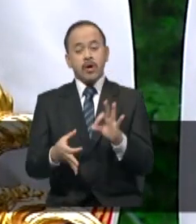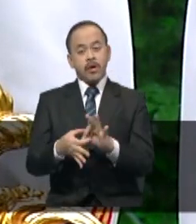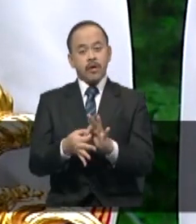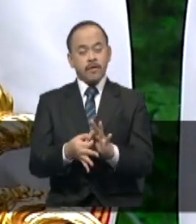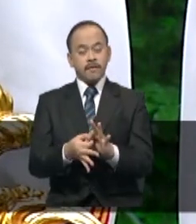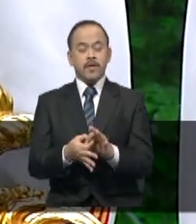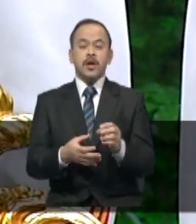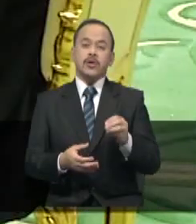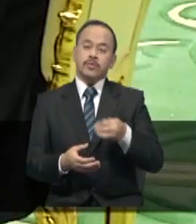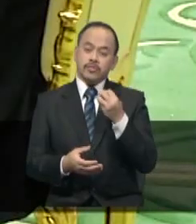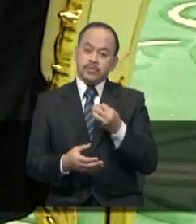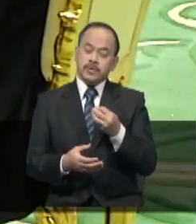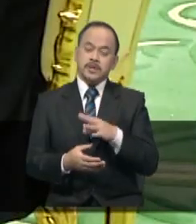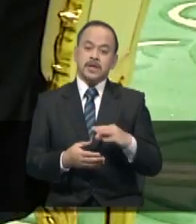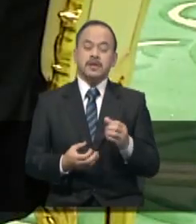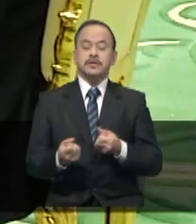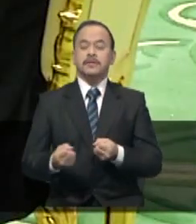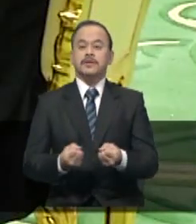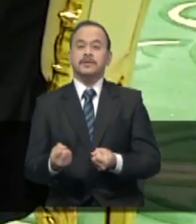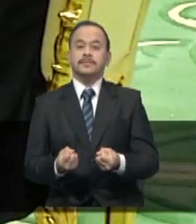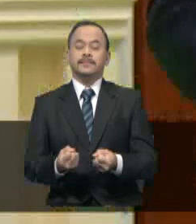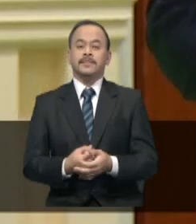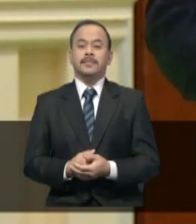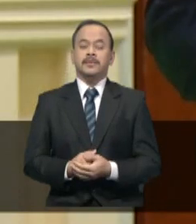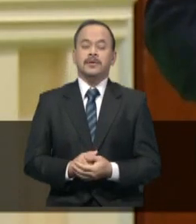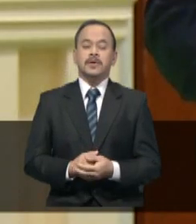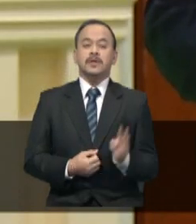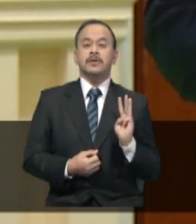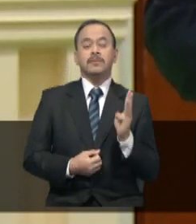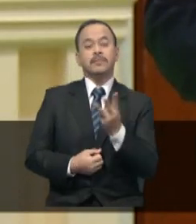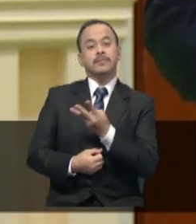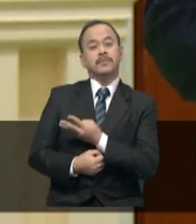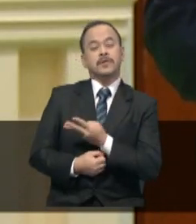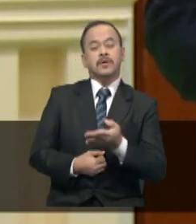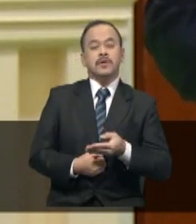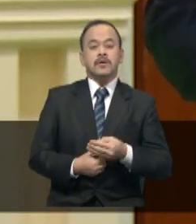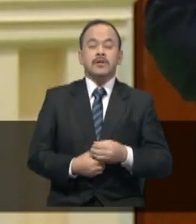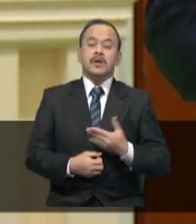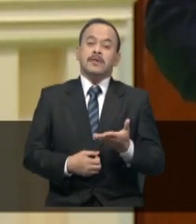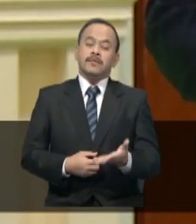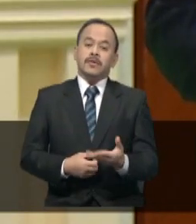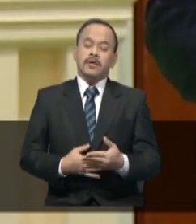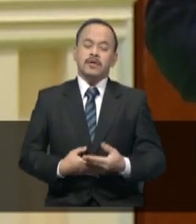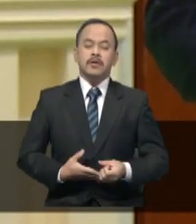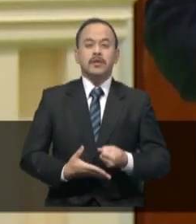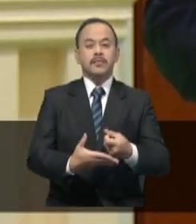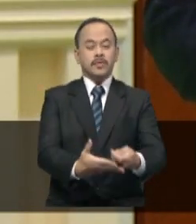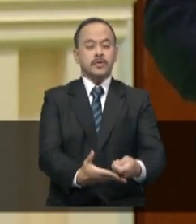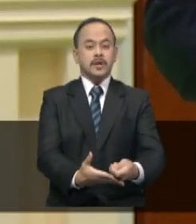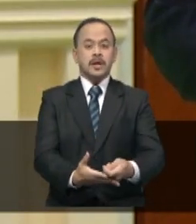and services. We are also grateful for the contribution of Thai